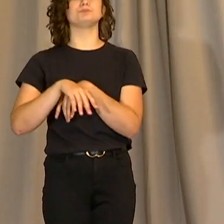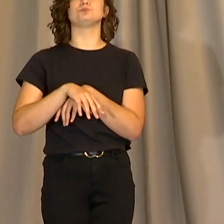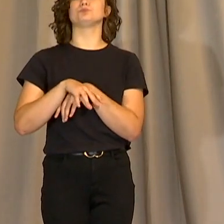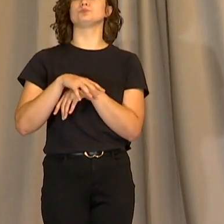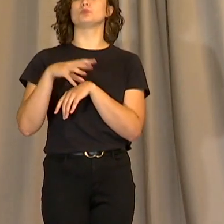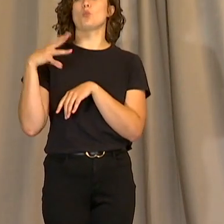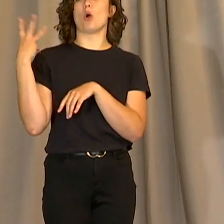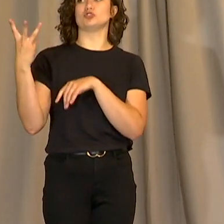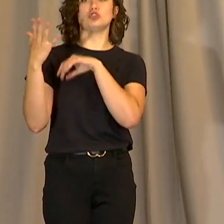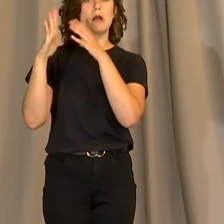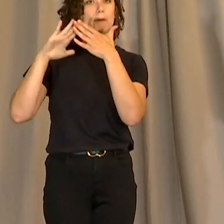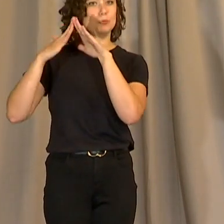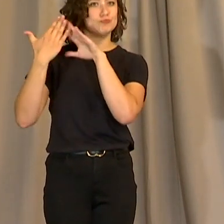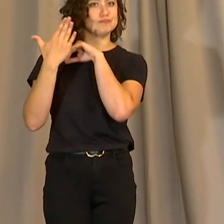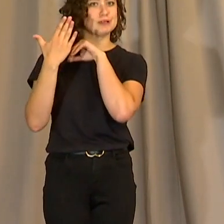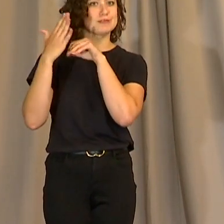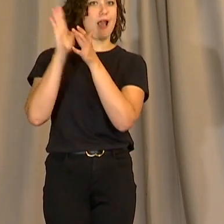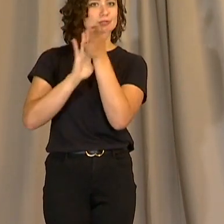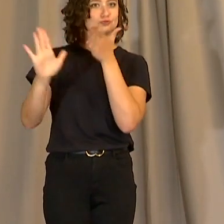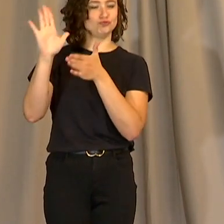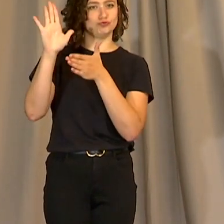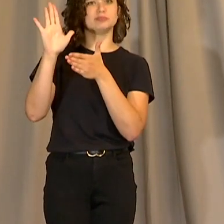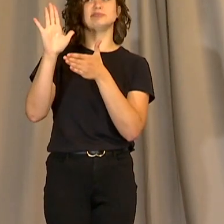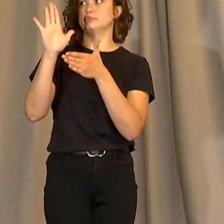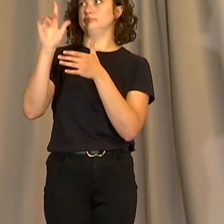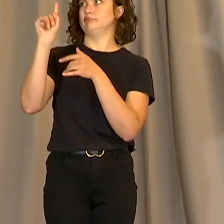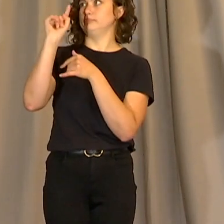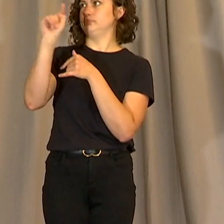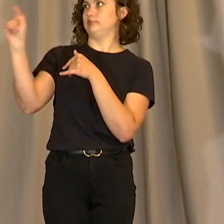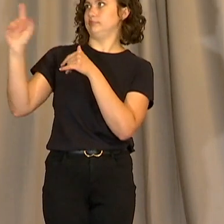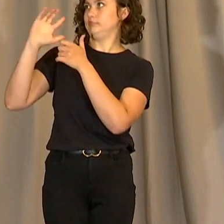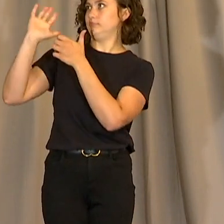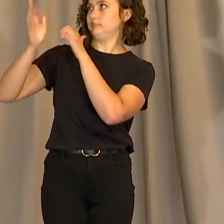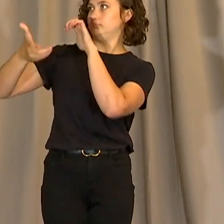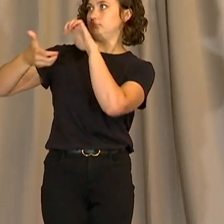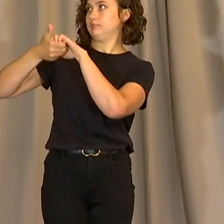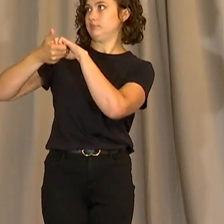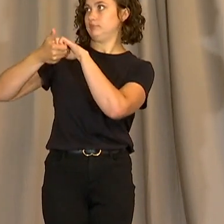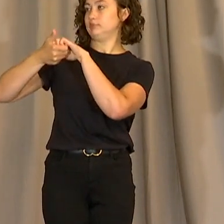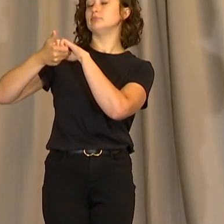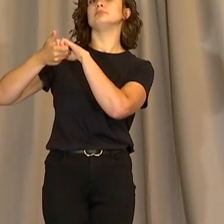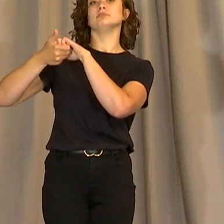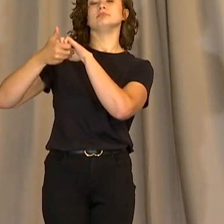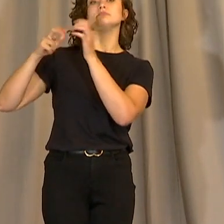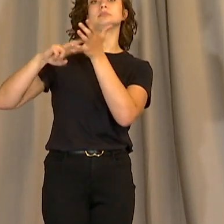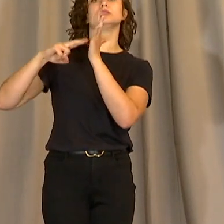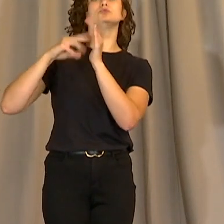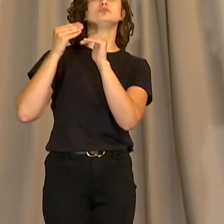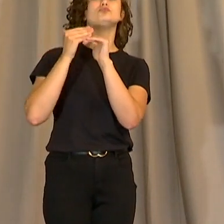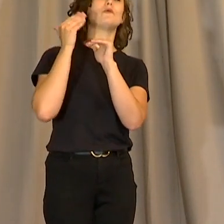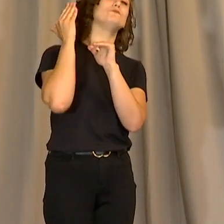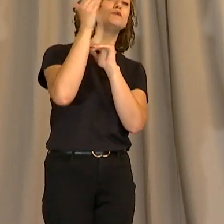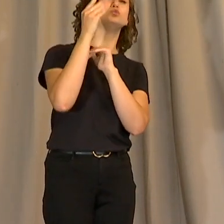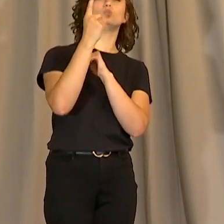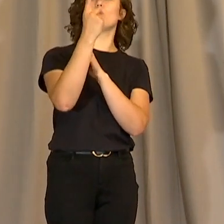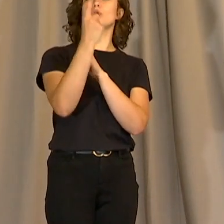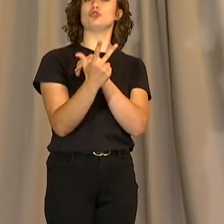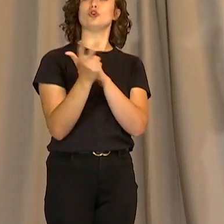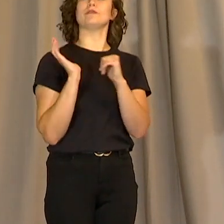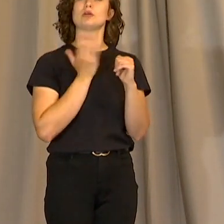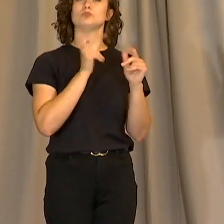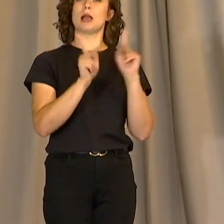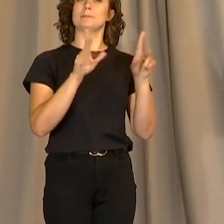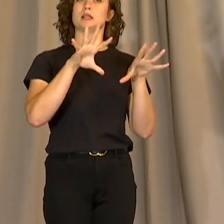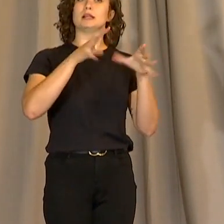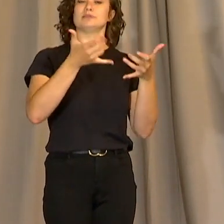and others, so that we have over a third of our population currently in